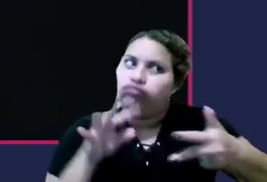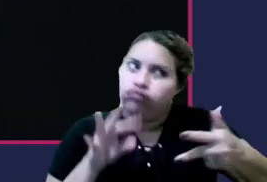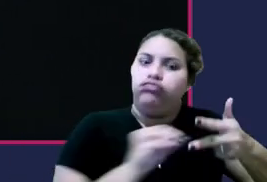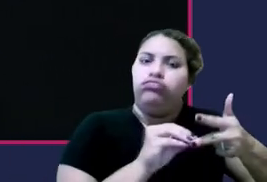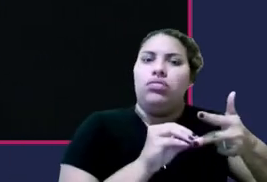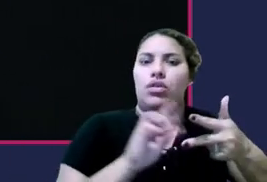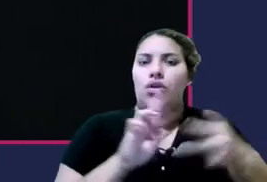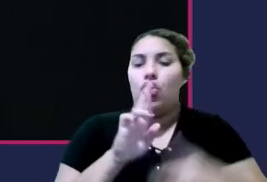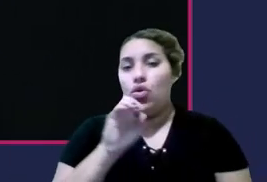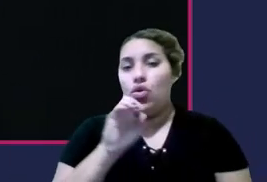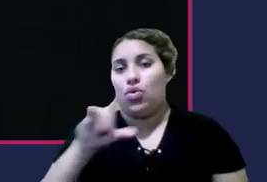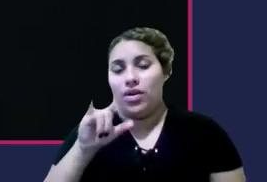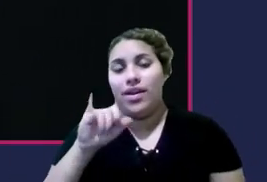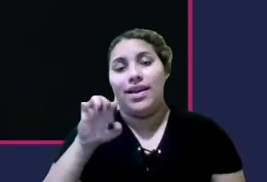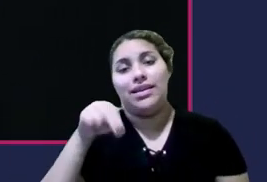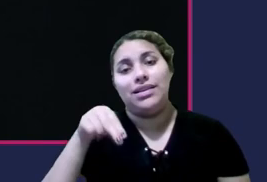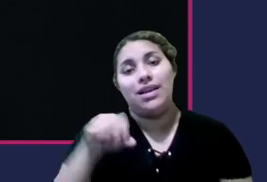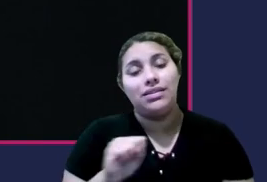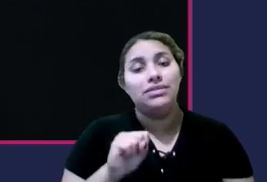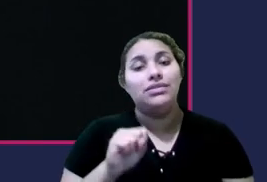So